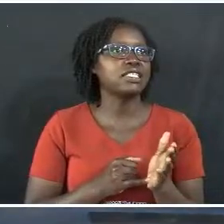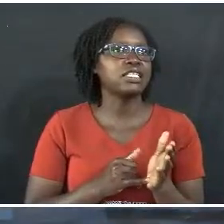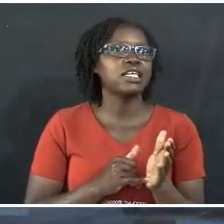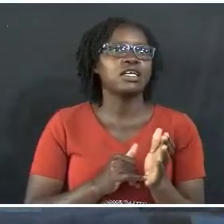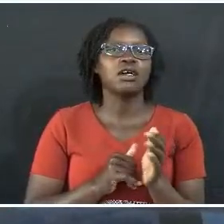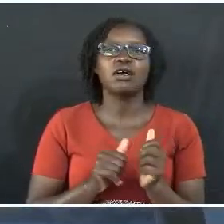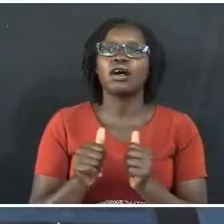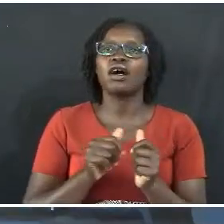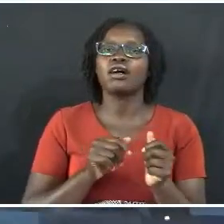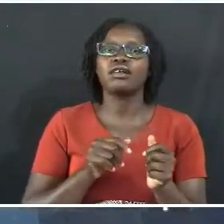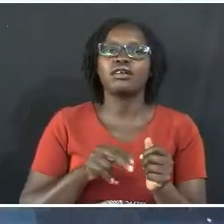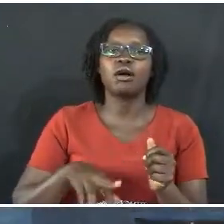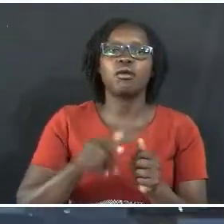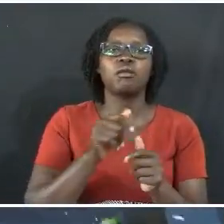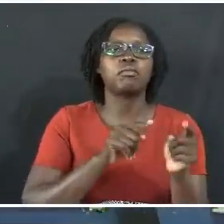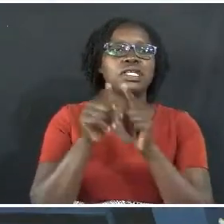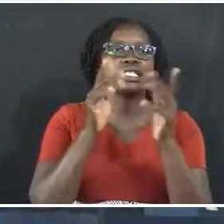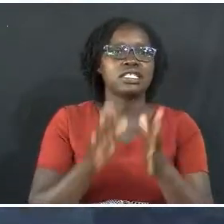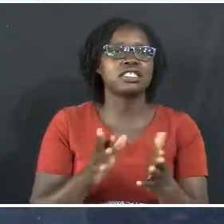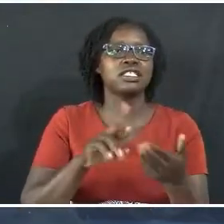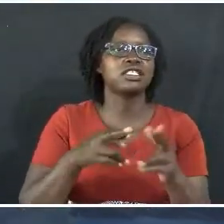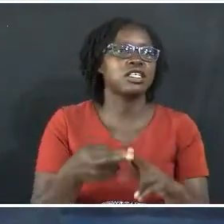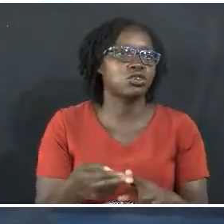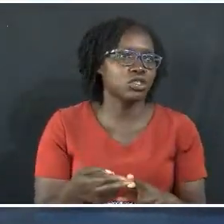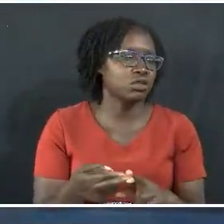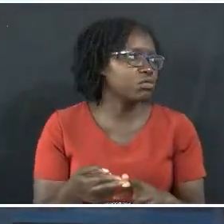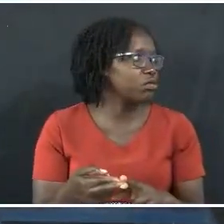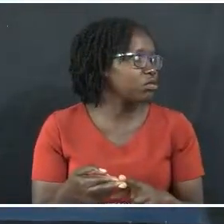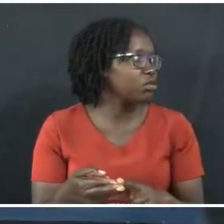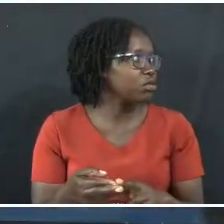passengers in relationship.